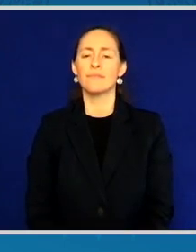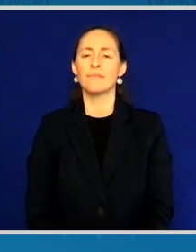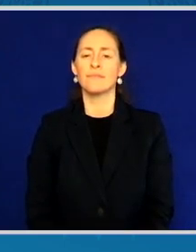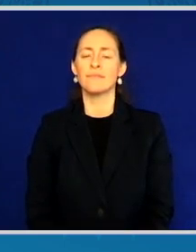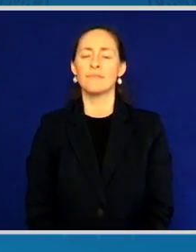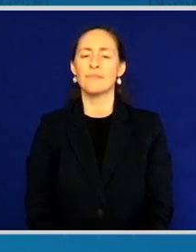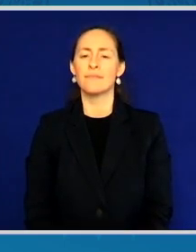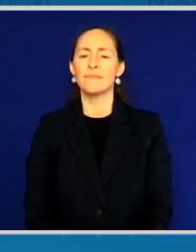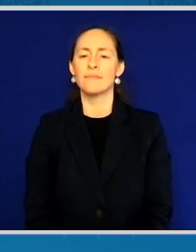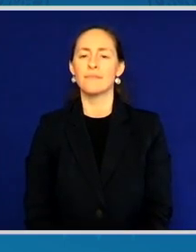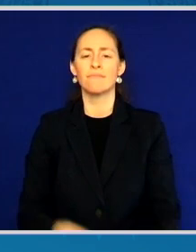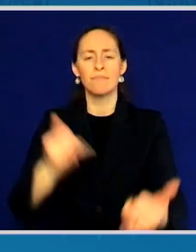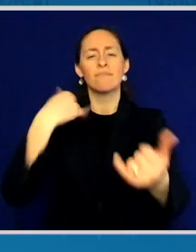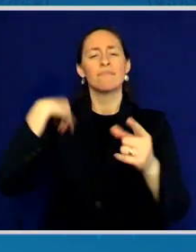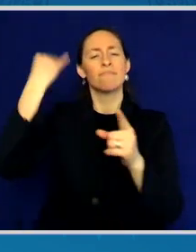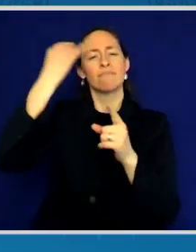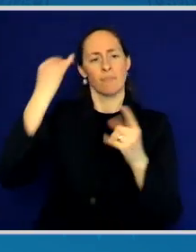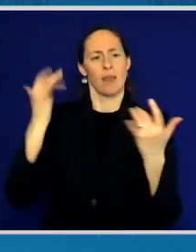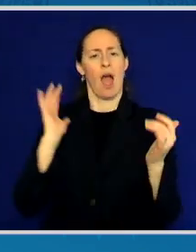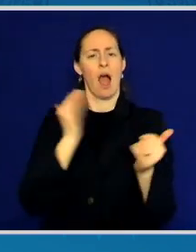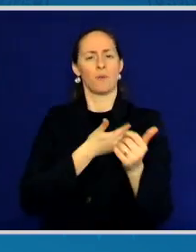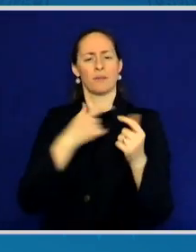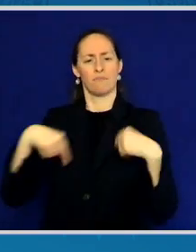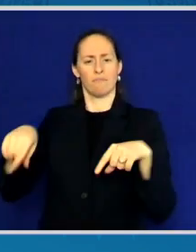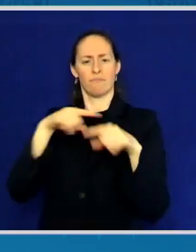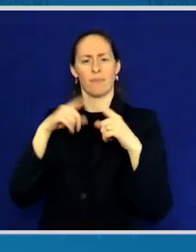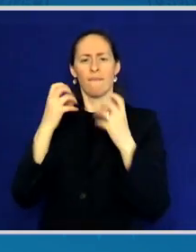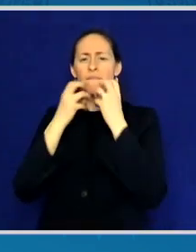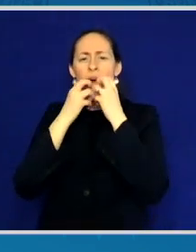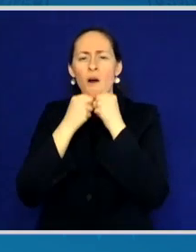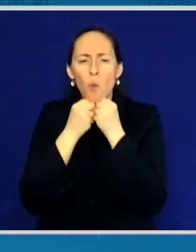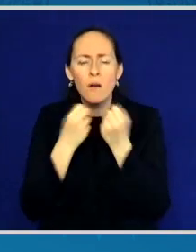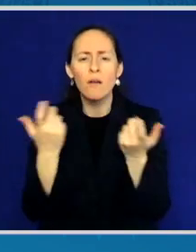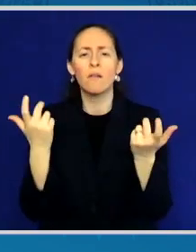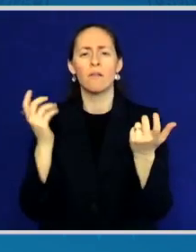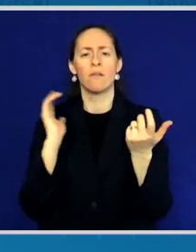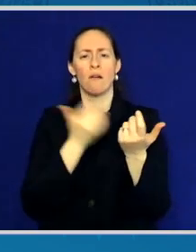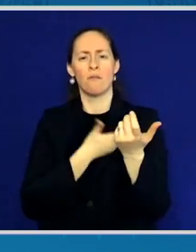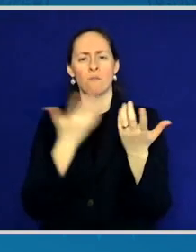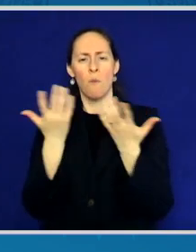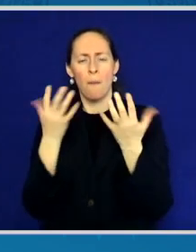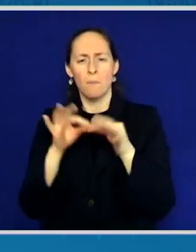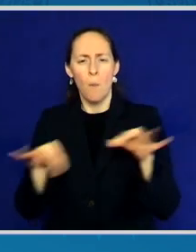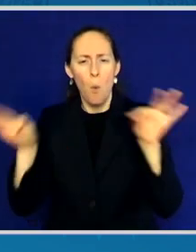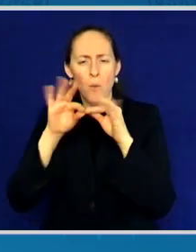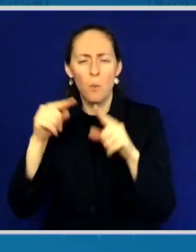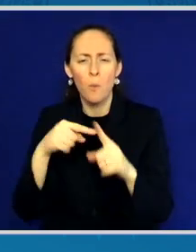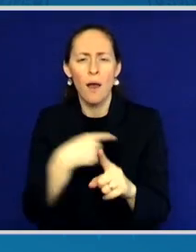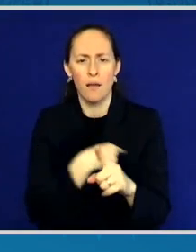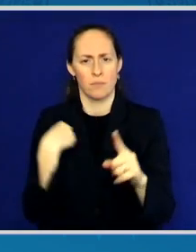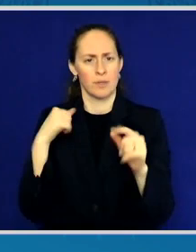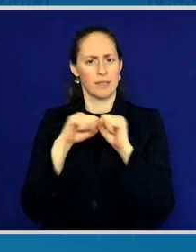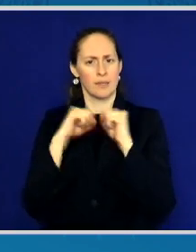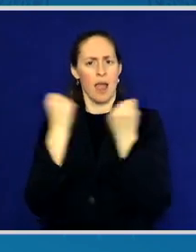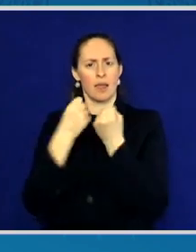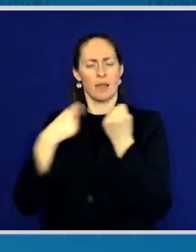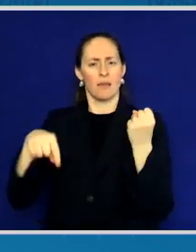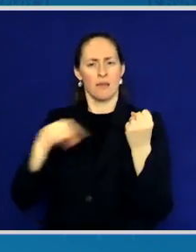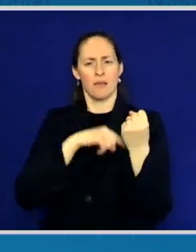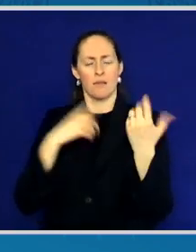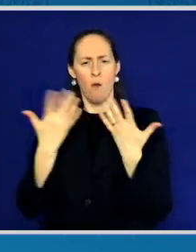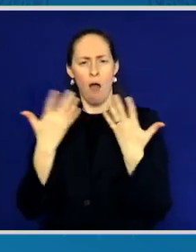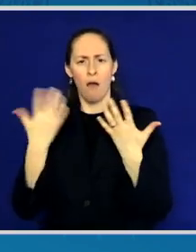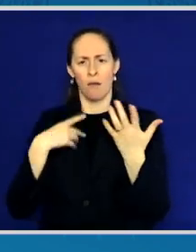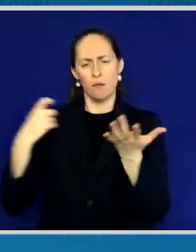the value of that, the input of that into a place of dialogue. Now, this might seem extremely